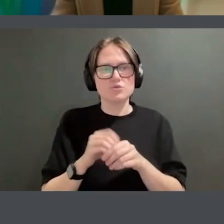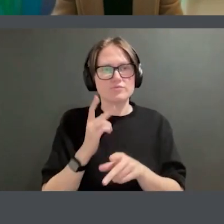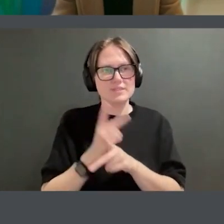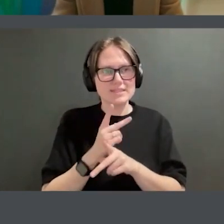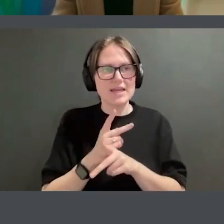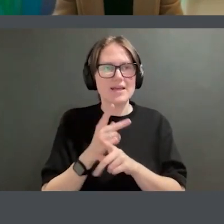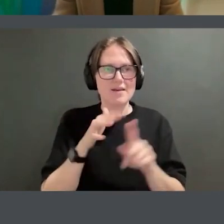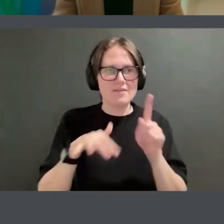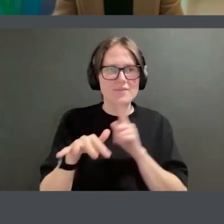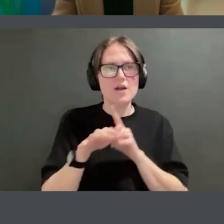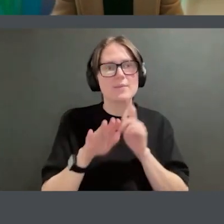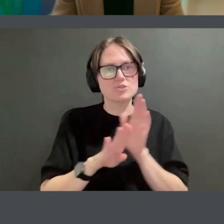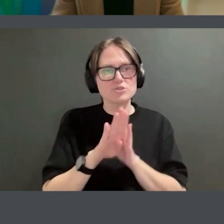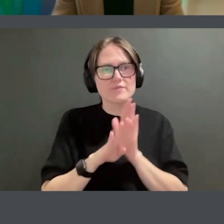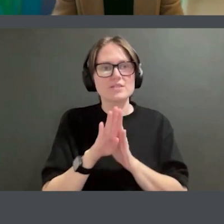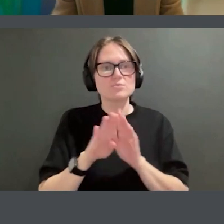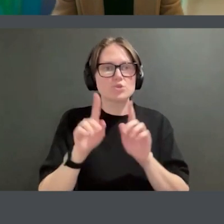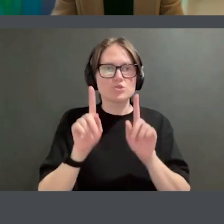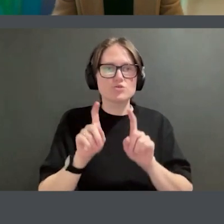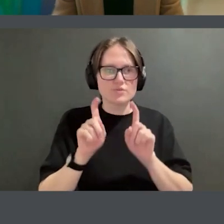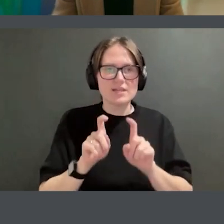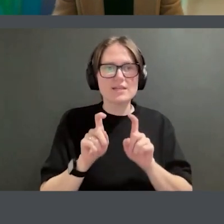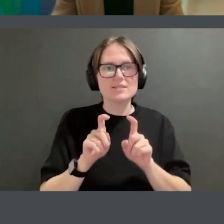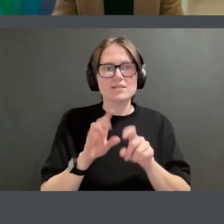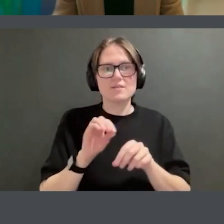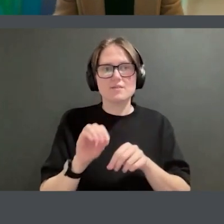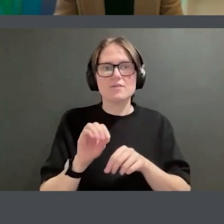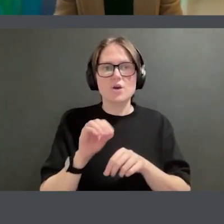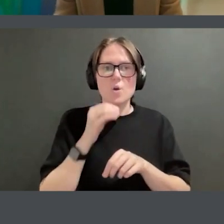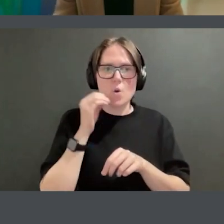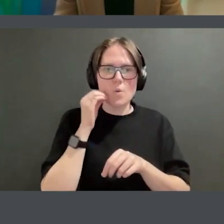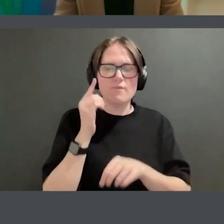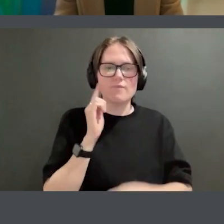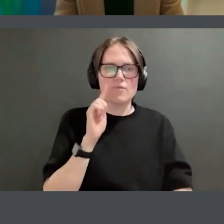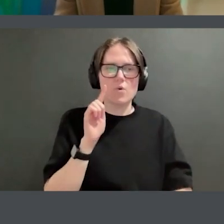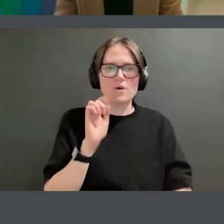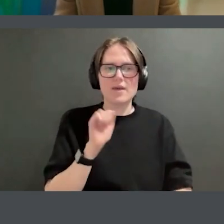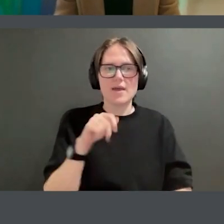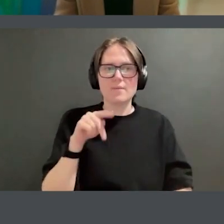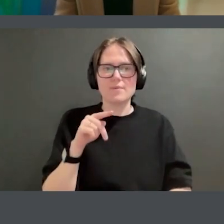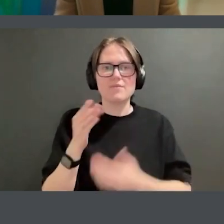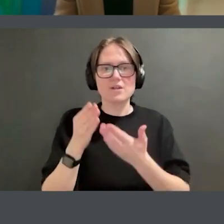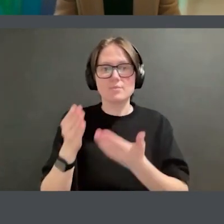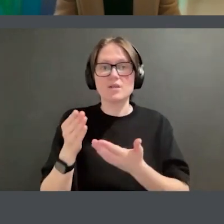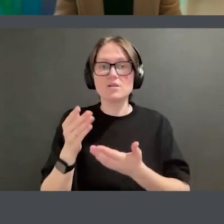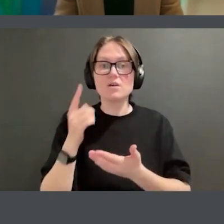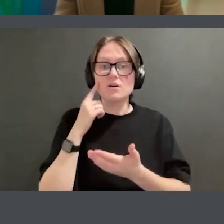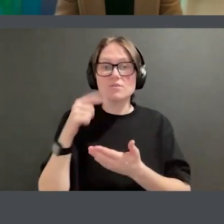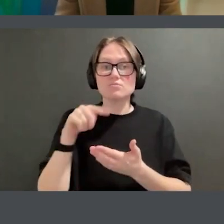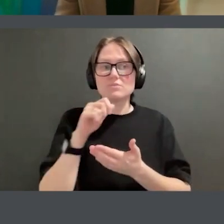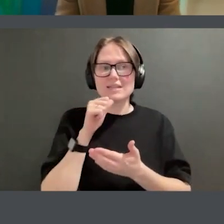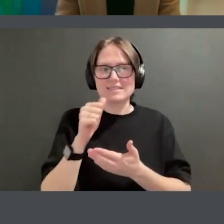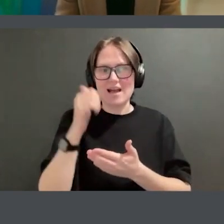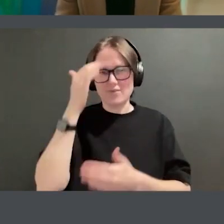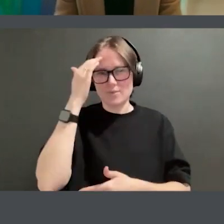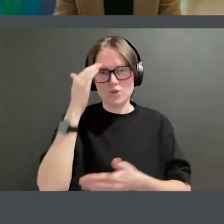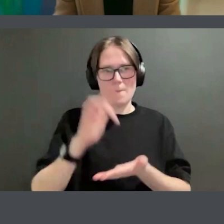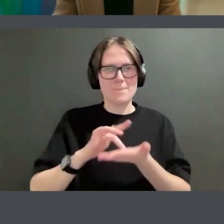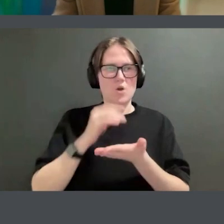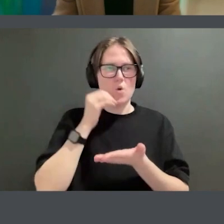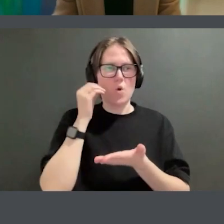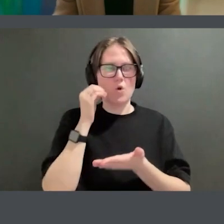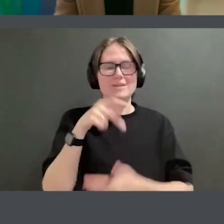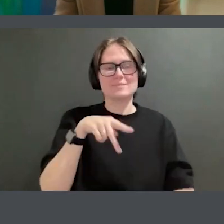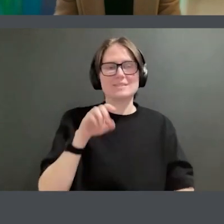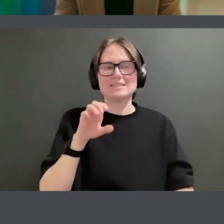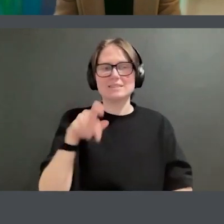per AAP recommendations. So for those of you who aren't familiar with the term medical home, pediatrician or PCP. And